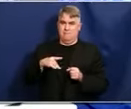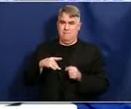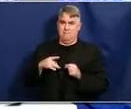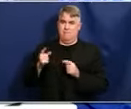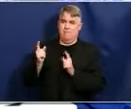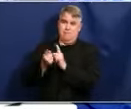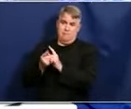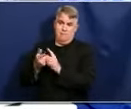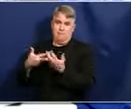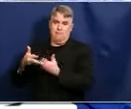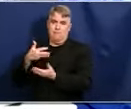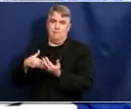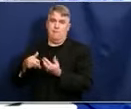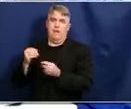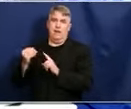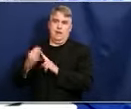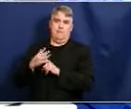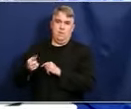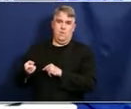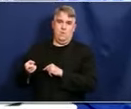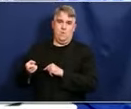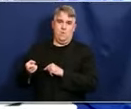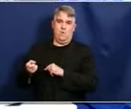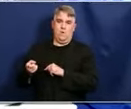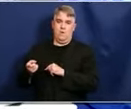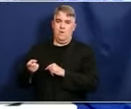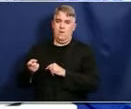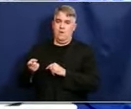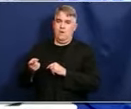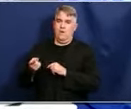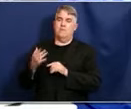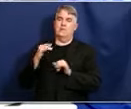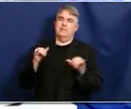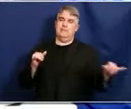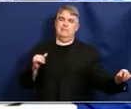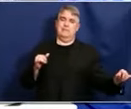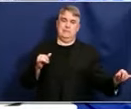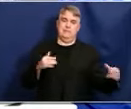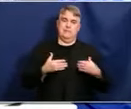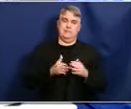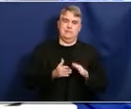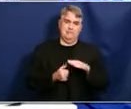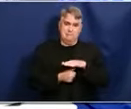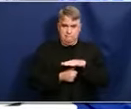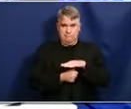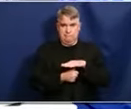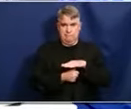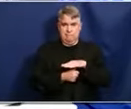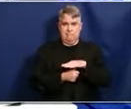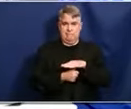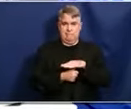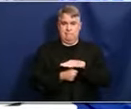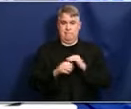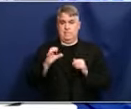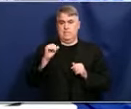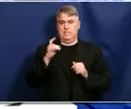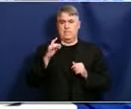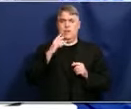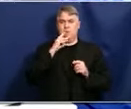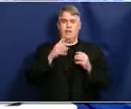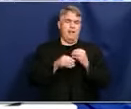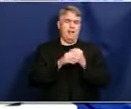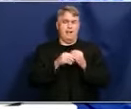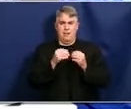are the three primary recommendations. CDC will be coming out with additional recommendations as it relates